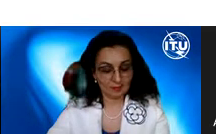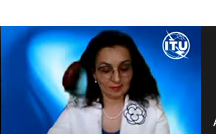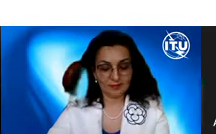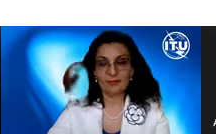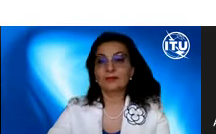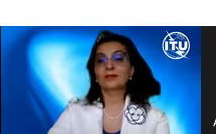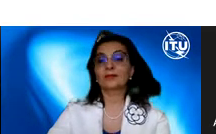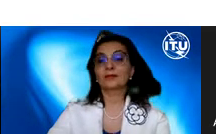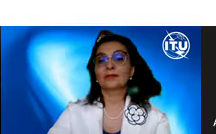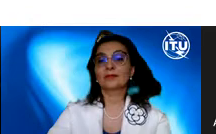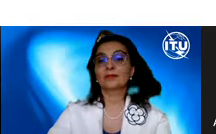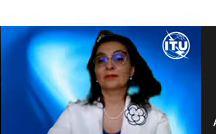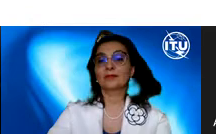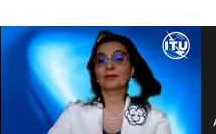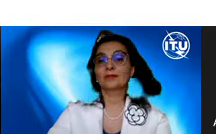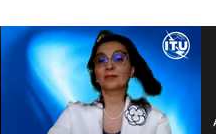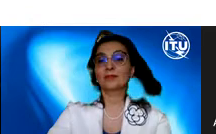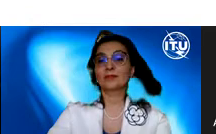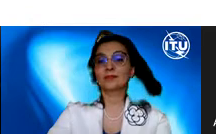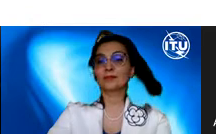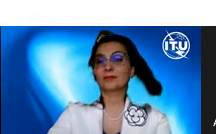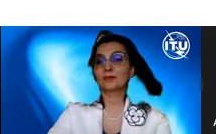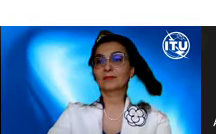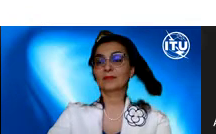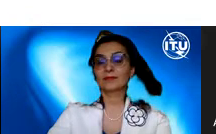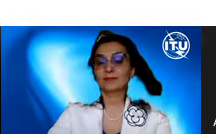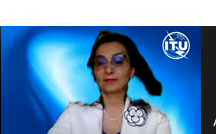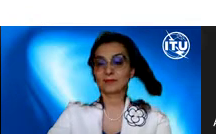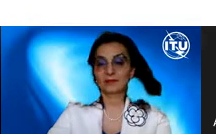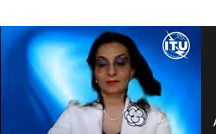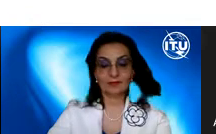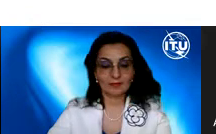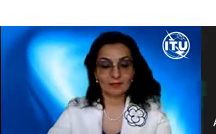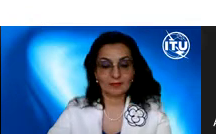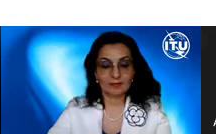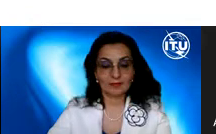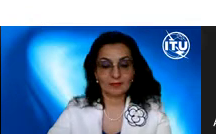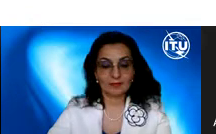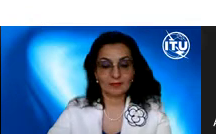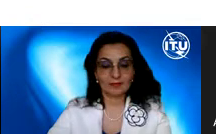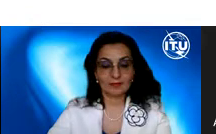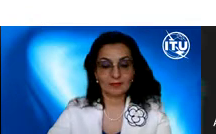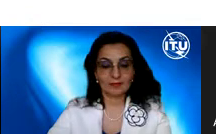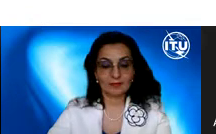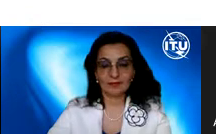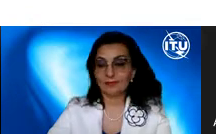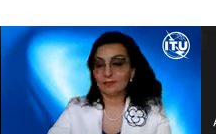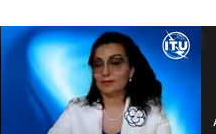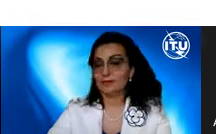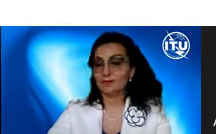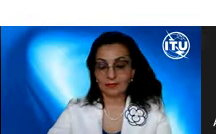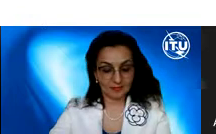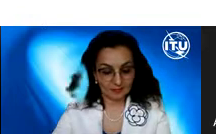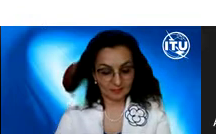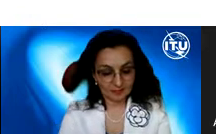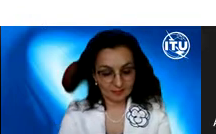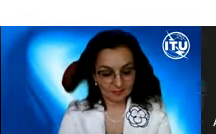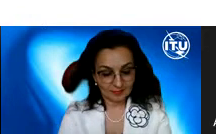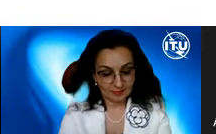the mapping. And as part of the mapping, you could look into all these features that are indicated in level 1, level 2, level 3